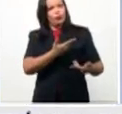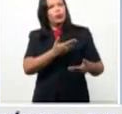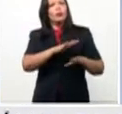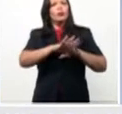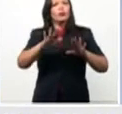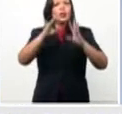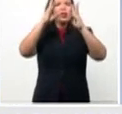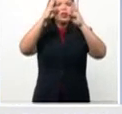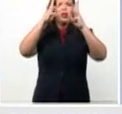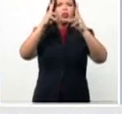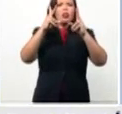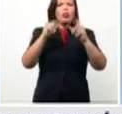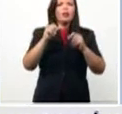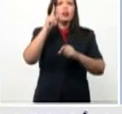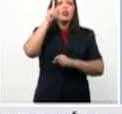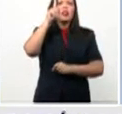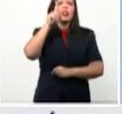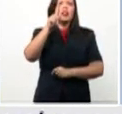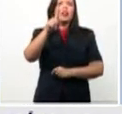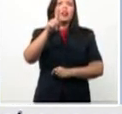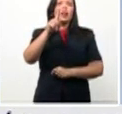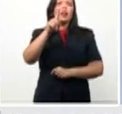Cuba already accumulates